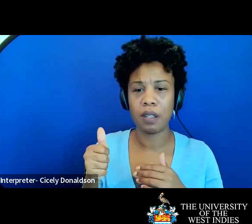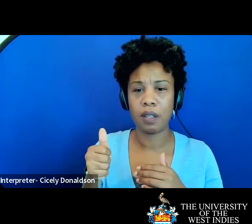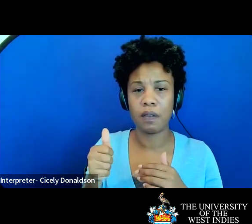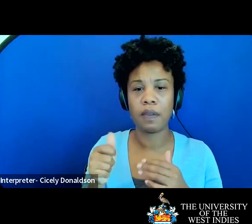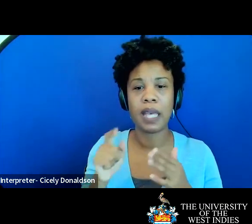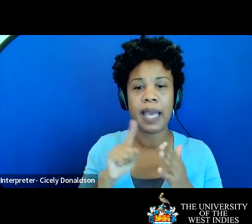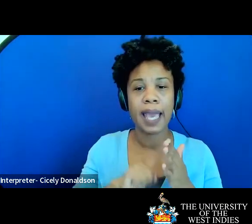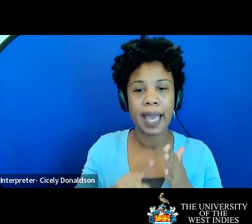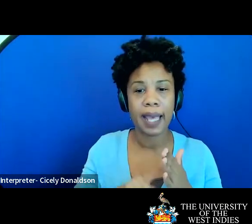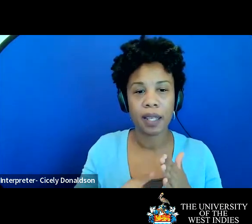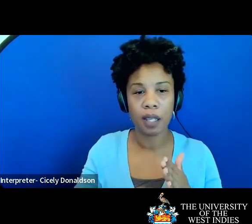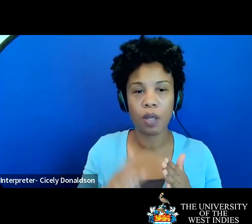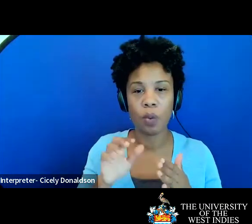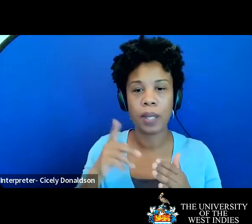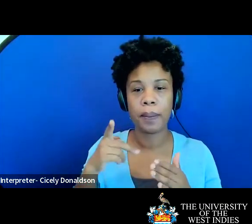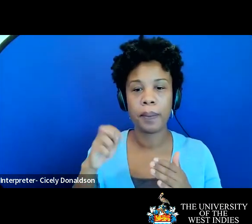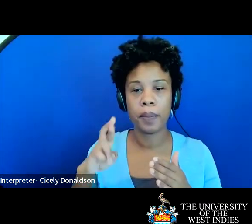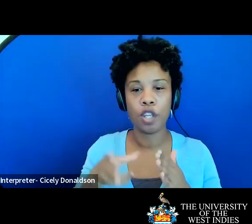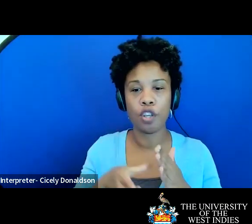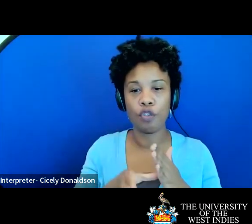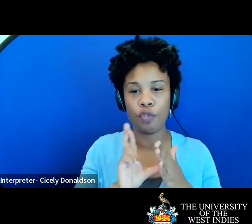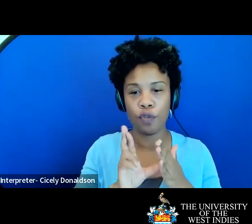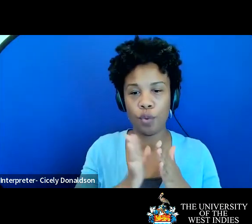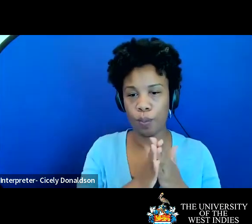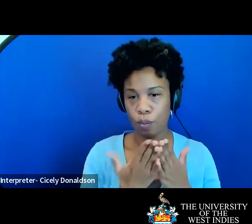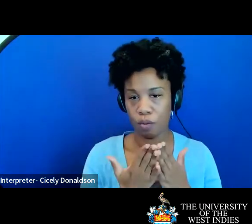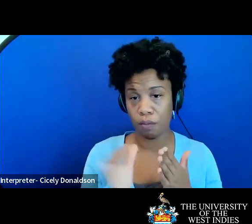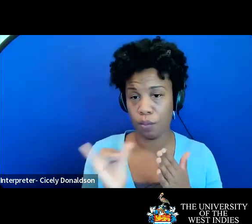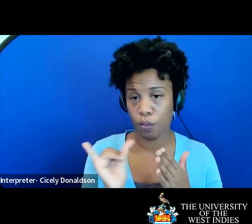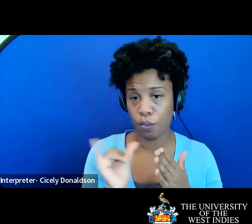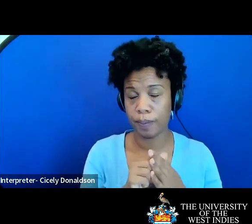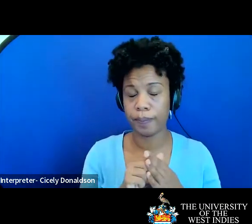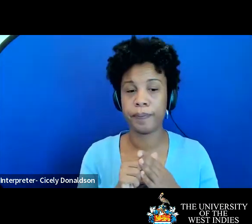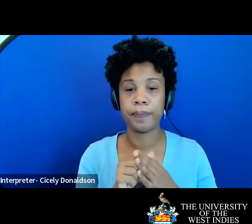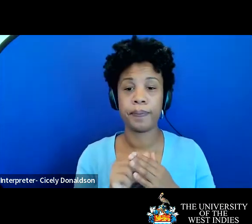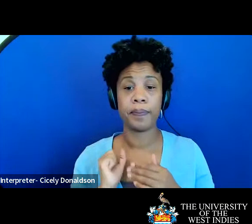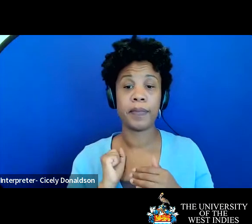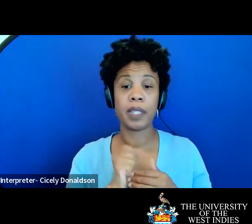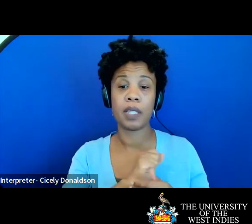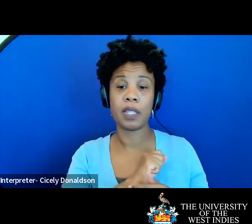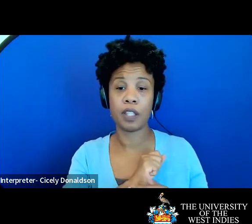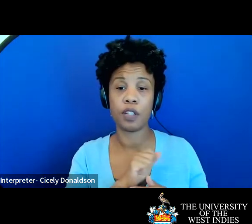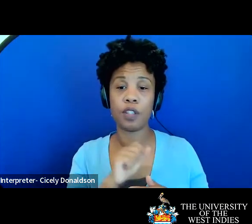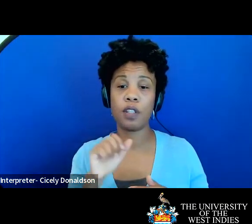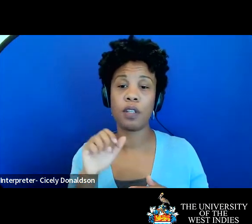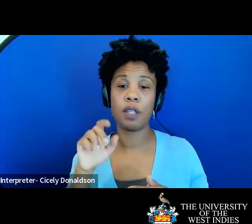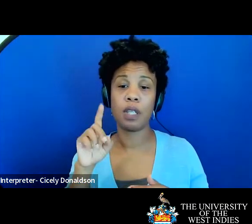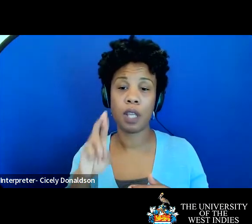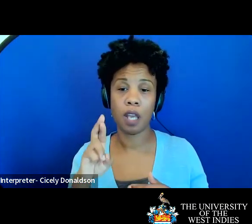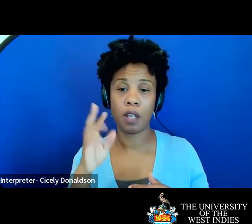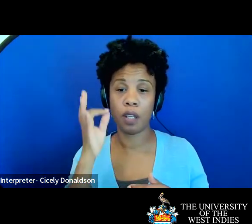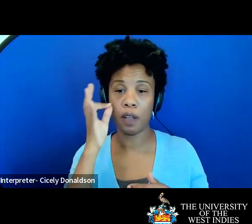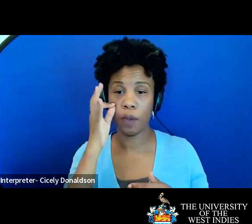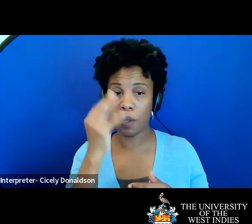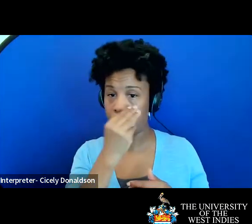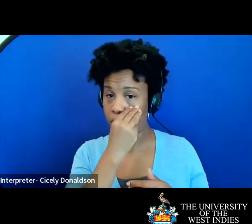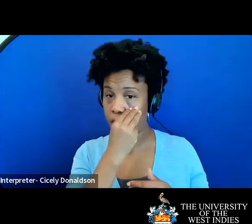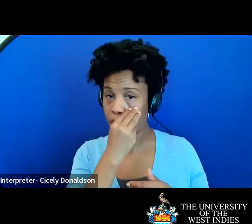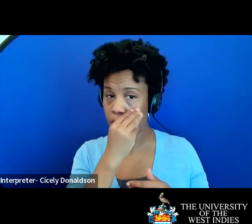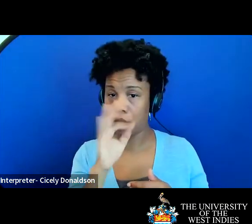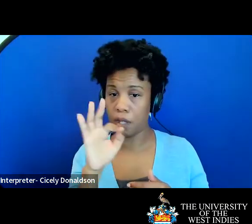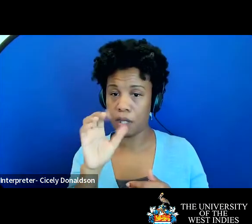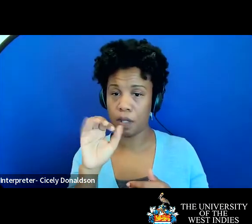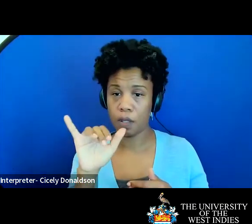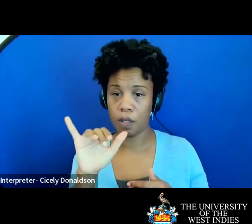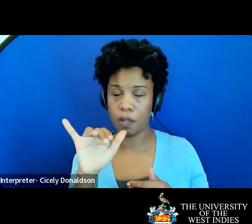peer-reviewed book. Senator Dr. Floyd Morris is one of the leading experts on the subject